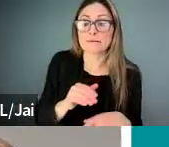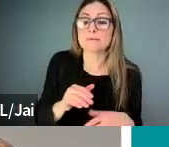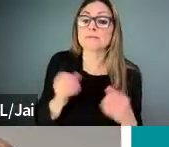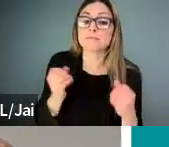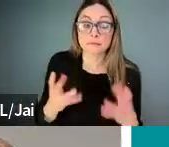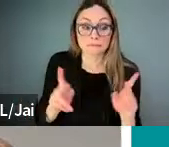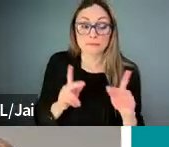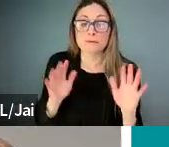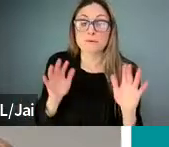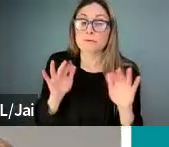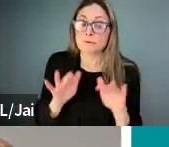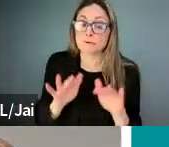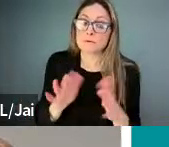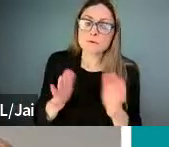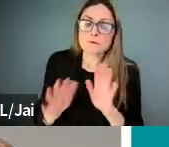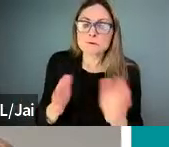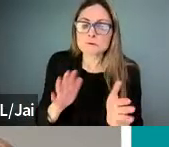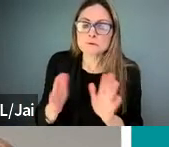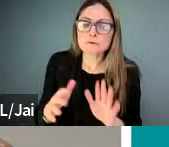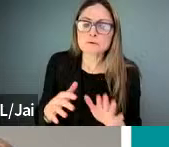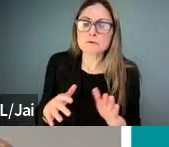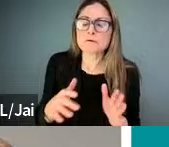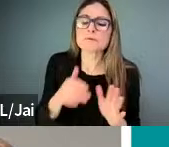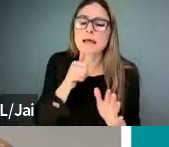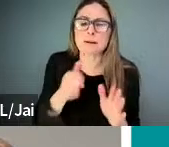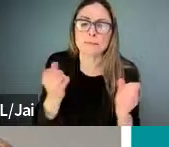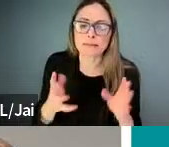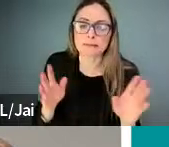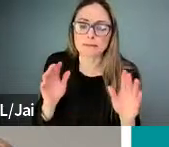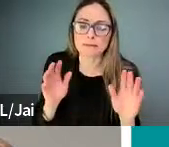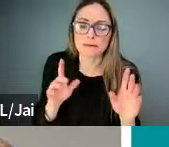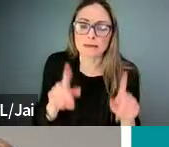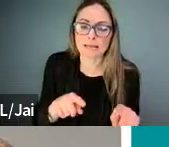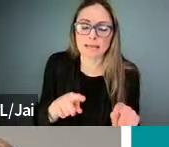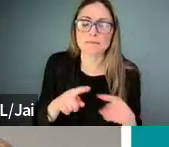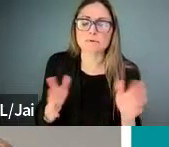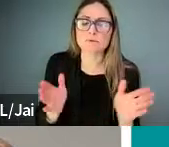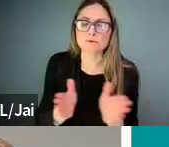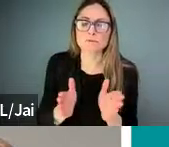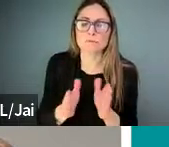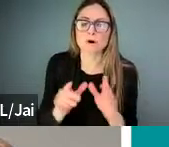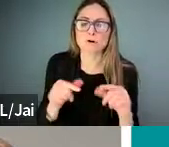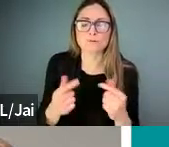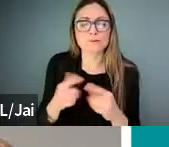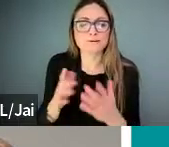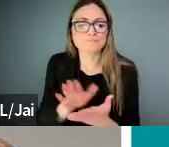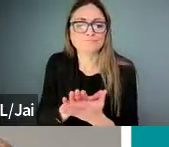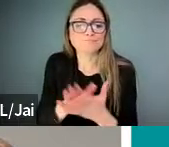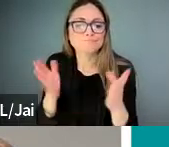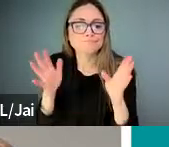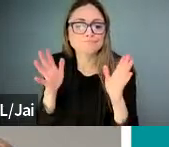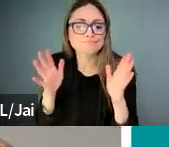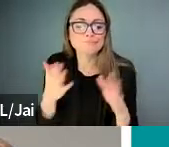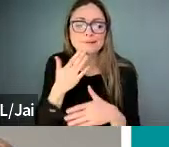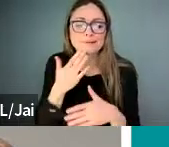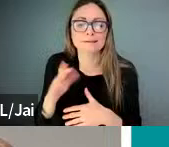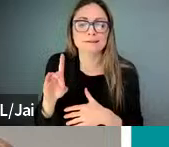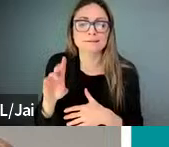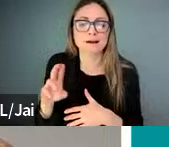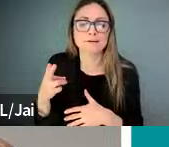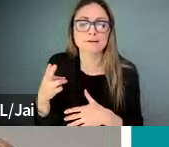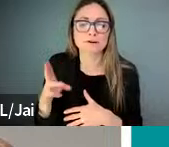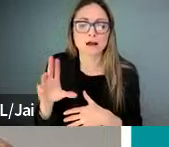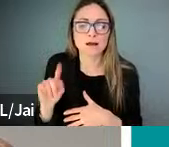to attend, but it was a fairly small group. And I want to give special thanks to Dr. Hunt, who talked about